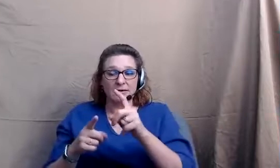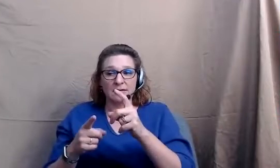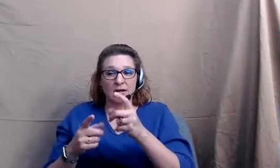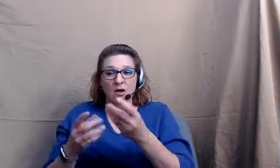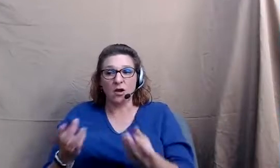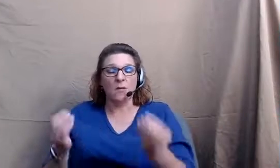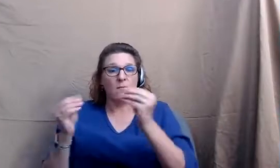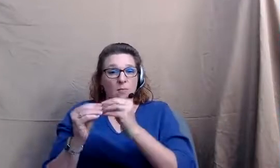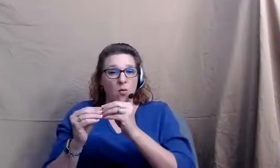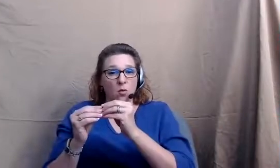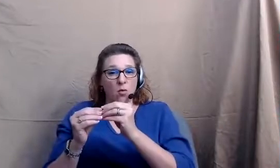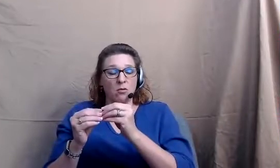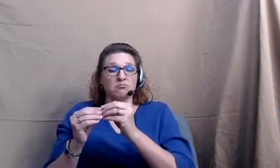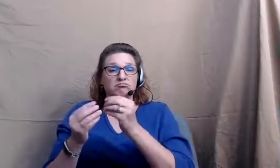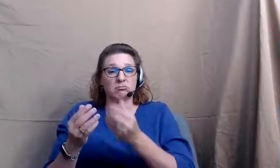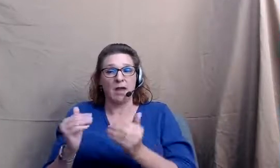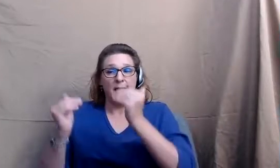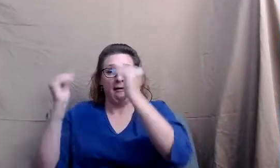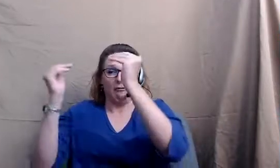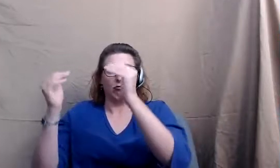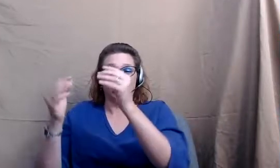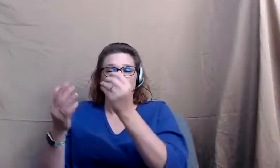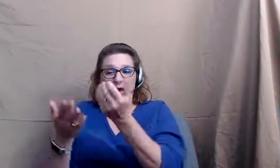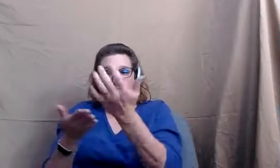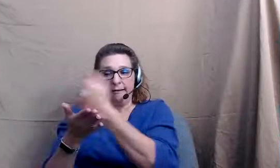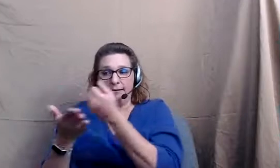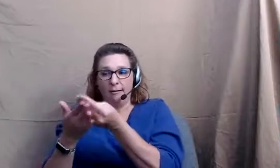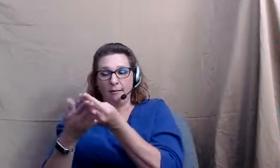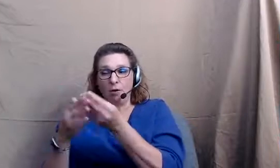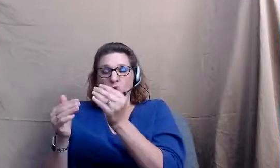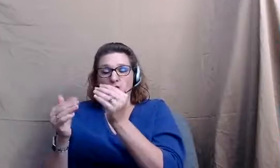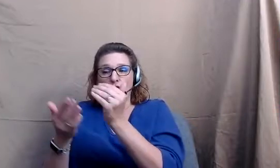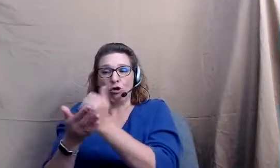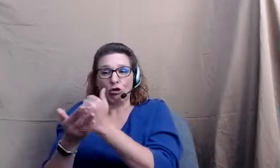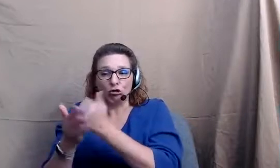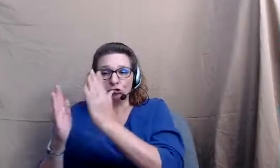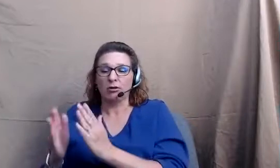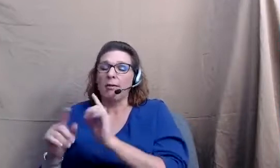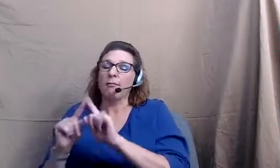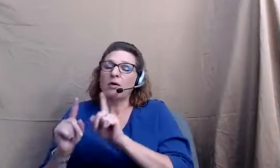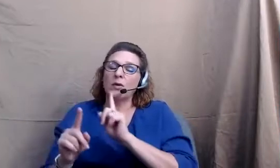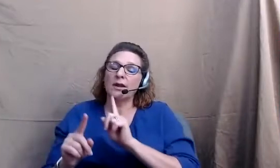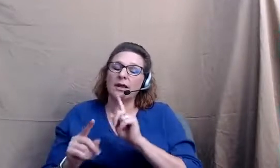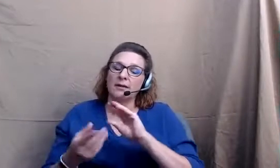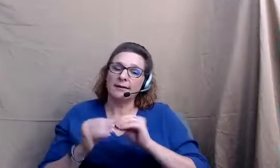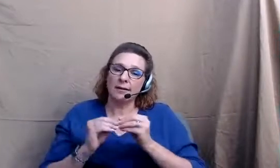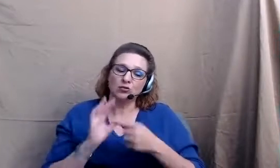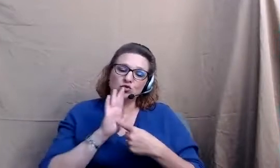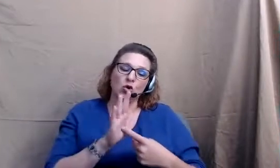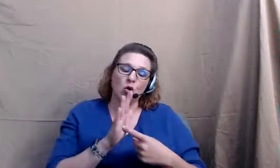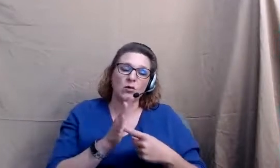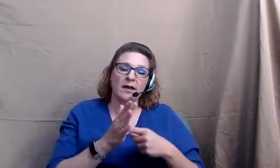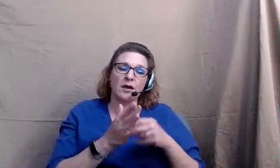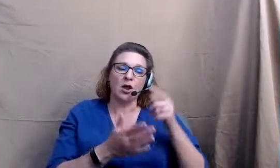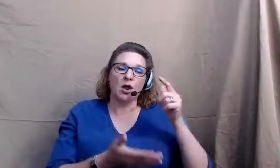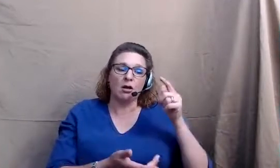the research is pretty clear that intimate partner violence disproportionately impacts low income people. And so alleviating